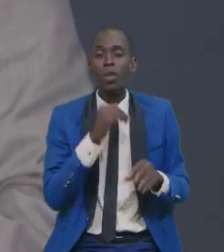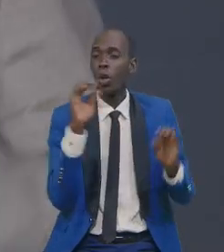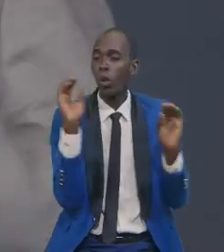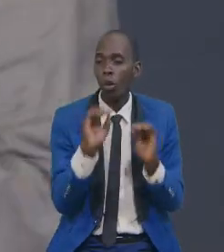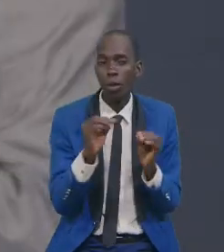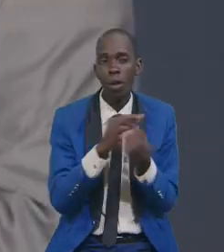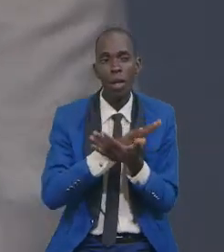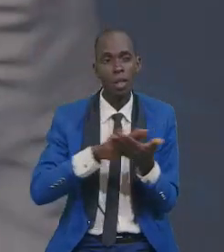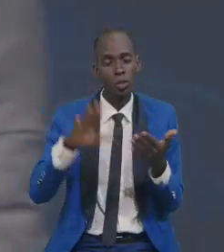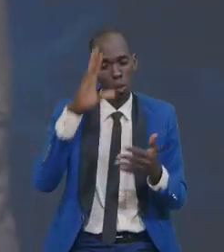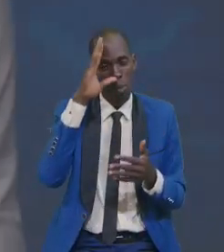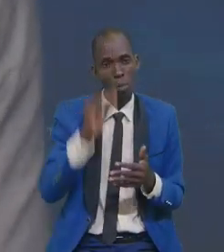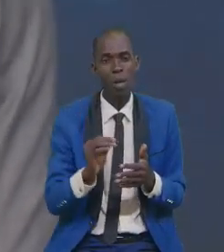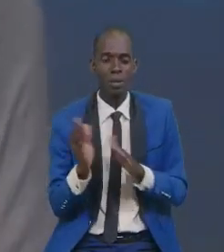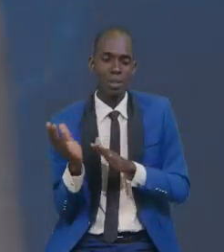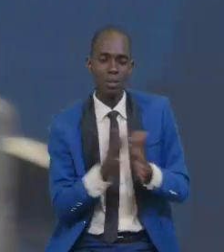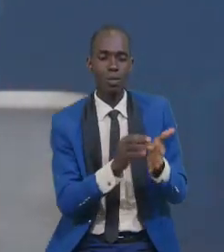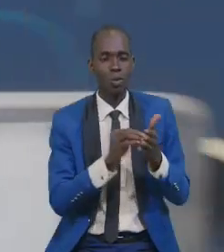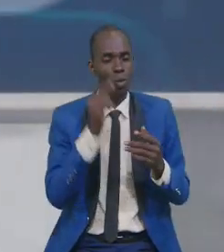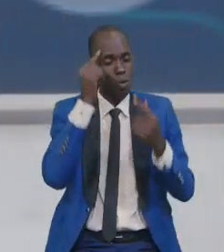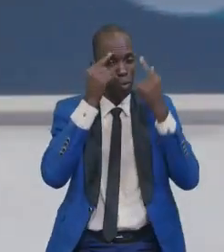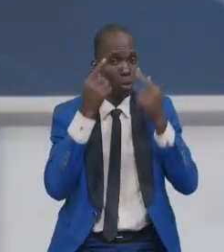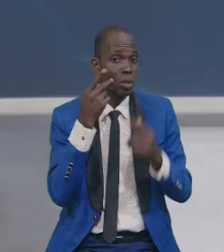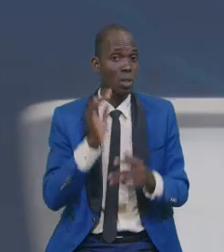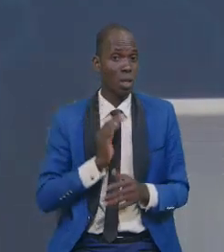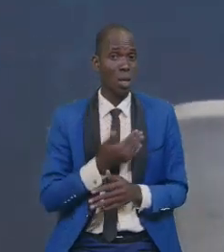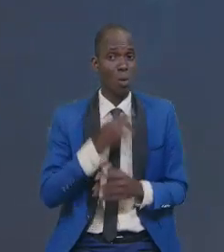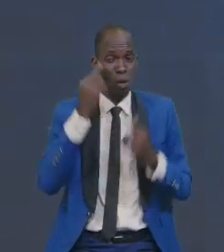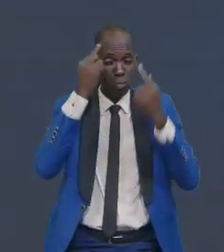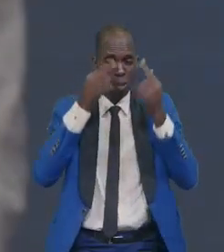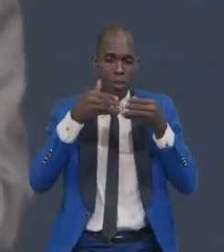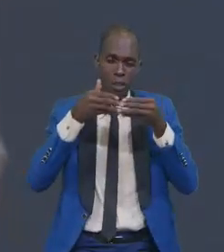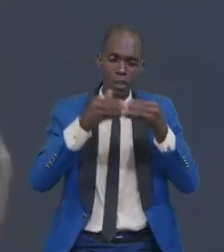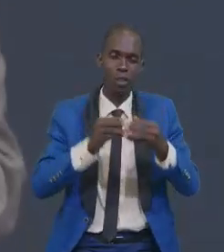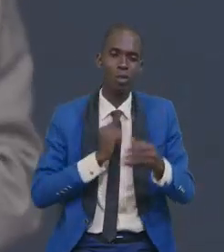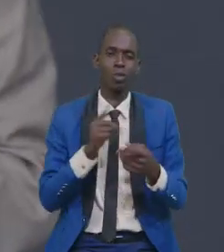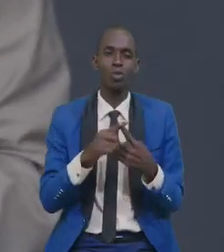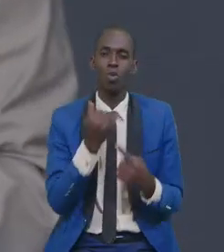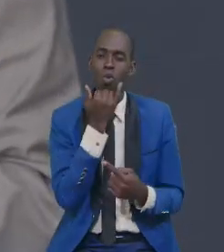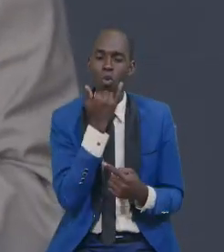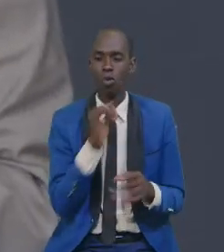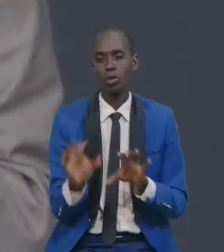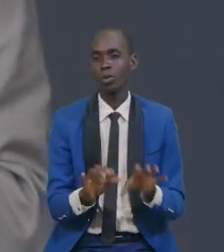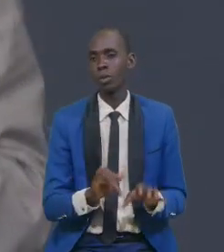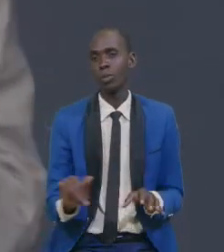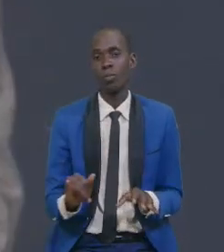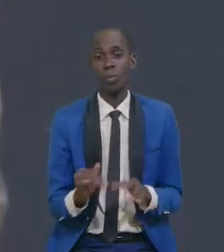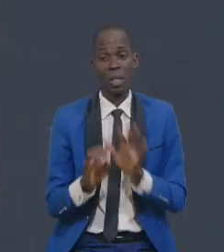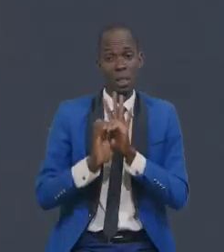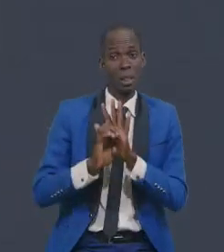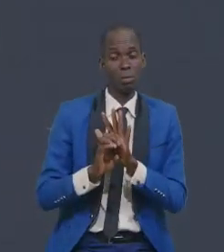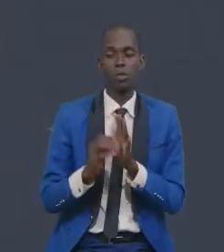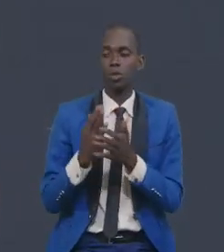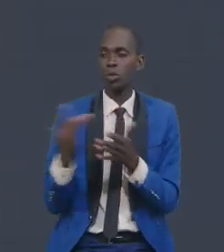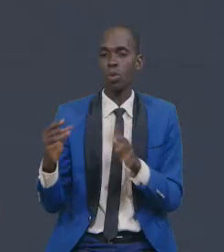thoughts. Our thoughts lead us to wrong action. Somebody has done something against you, and then